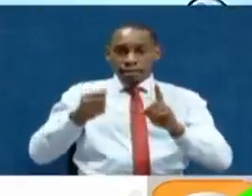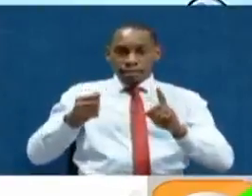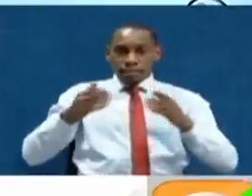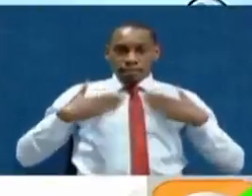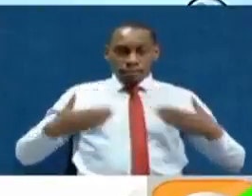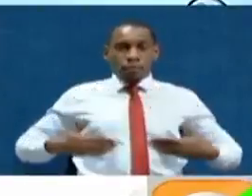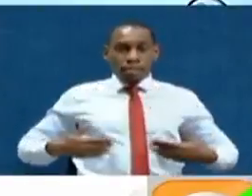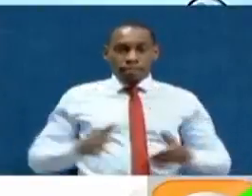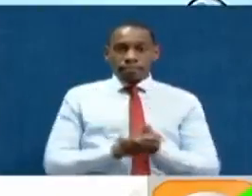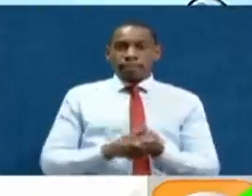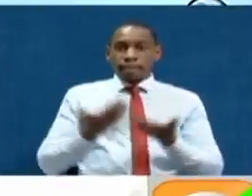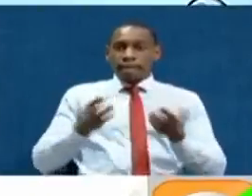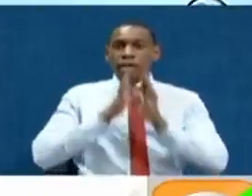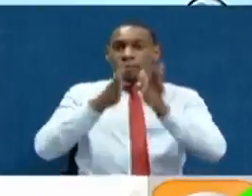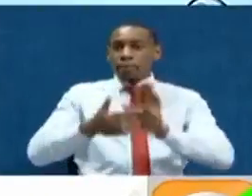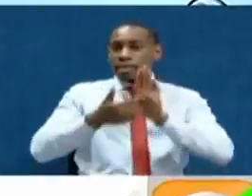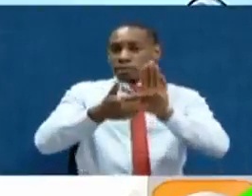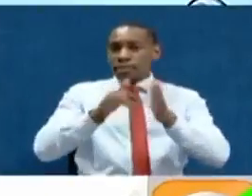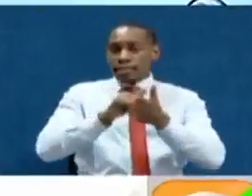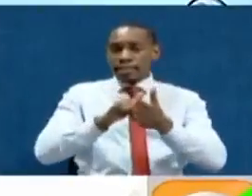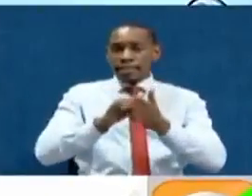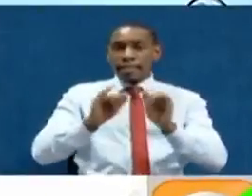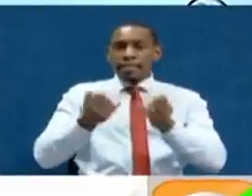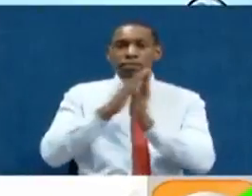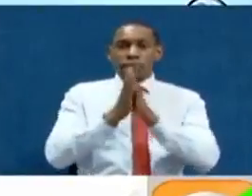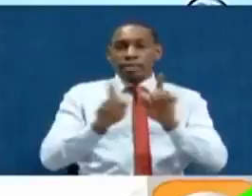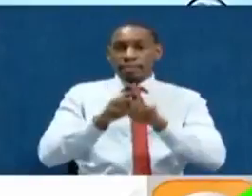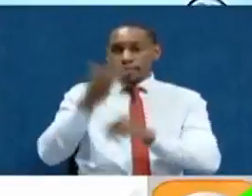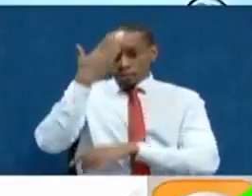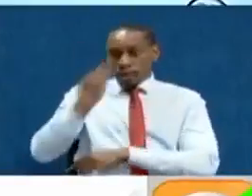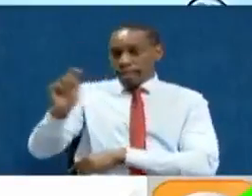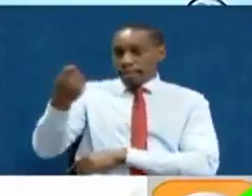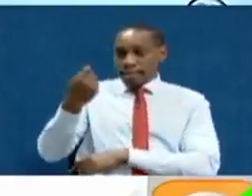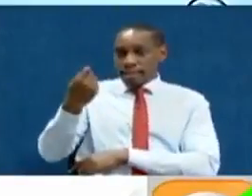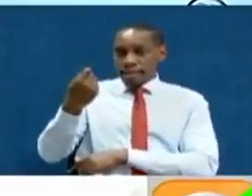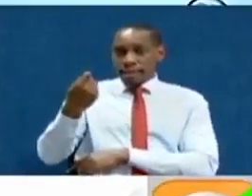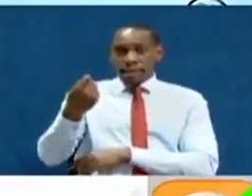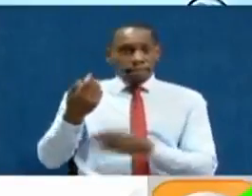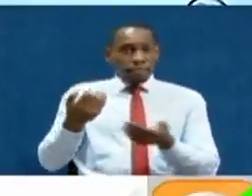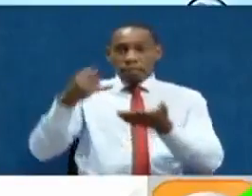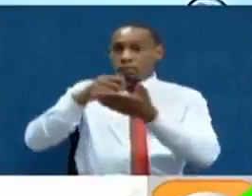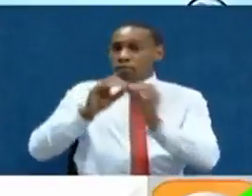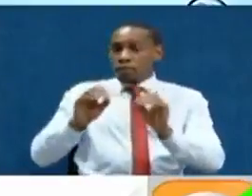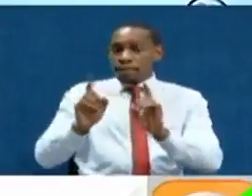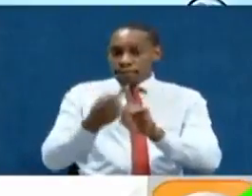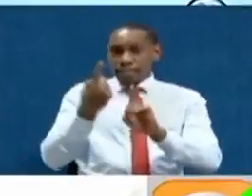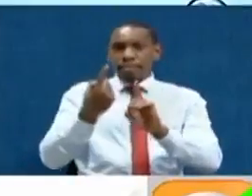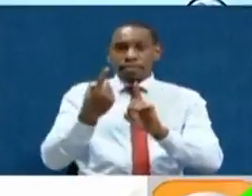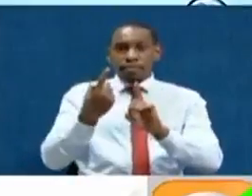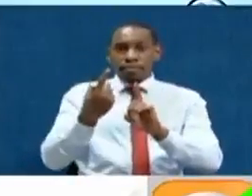cells. Our very own Pamela Asigi reports on the new development and why Kenya may not be among the